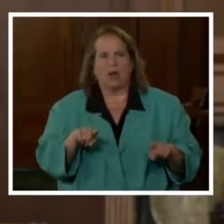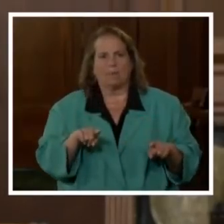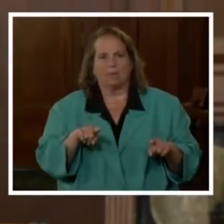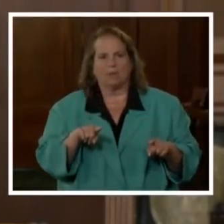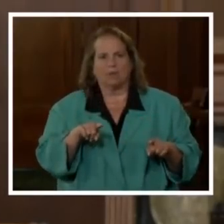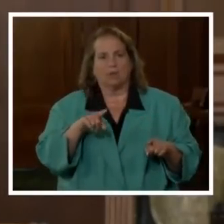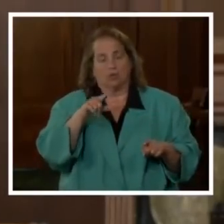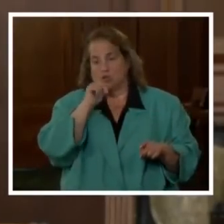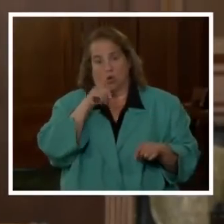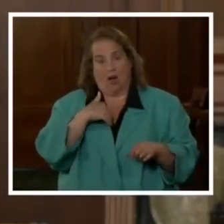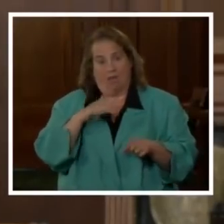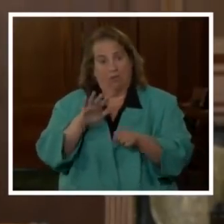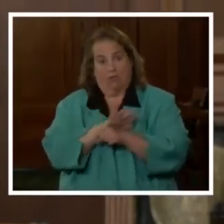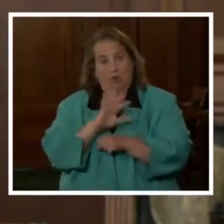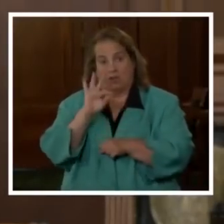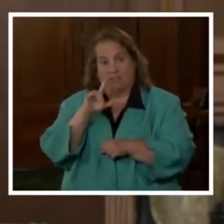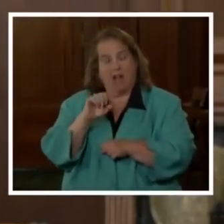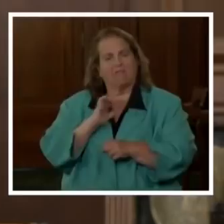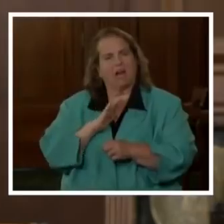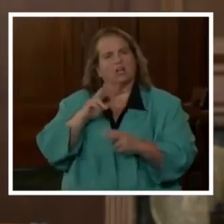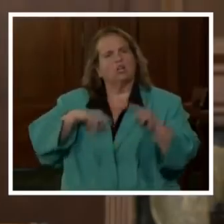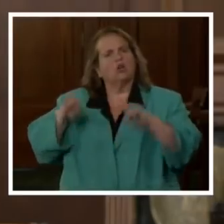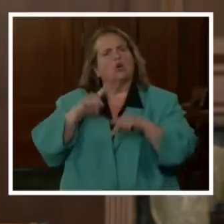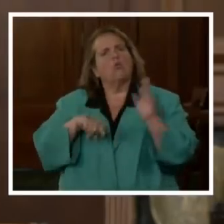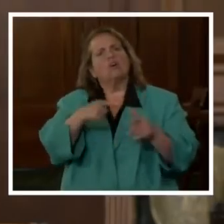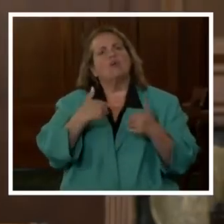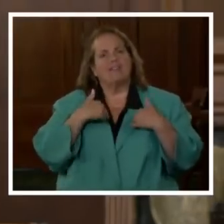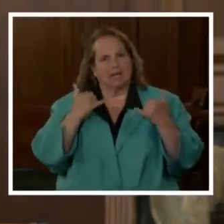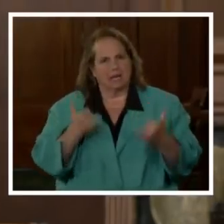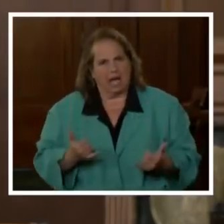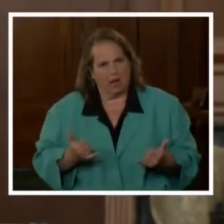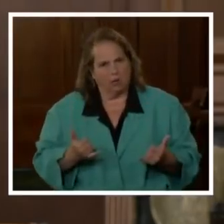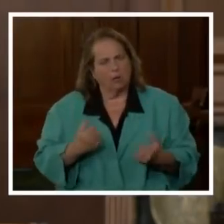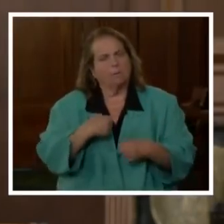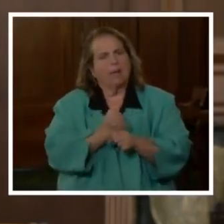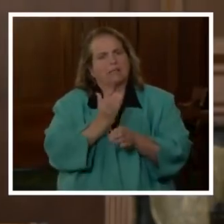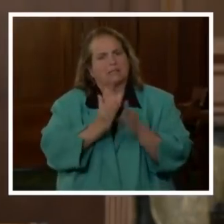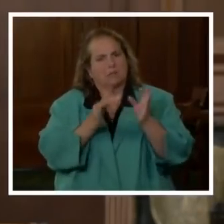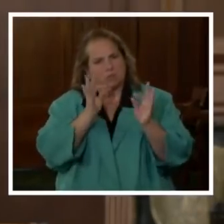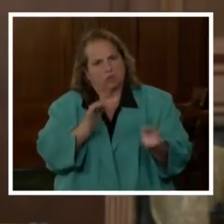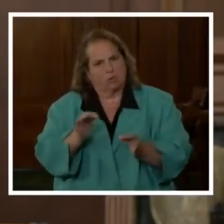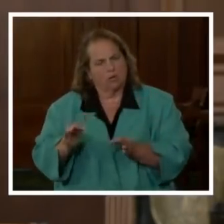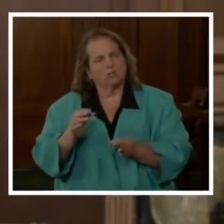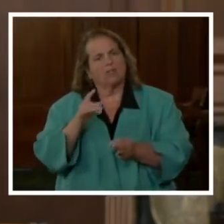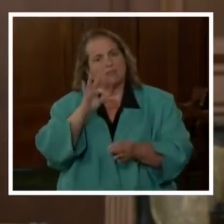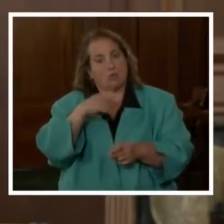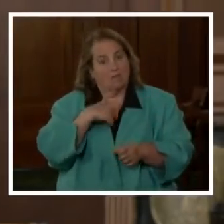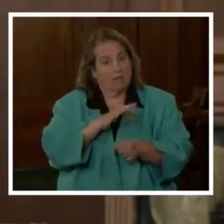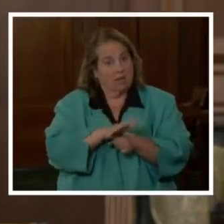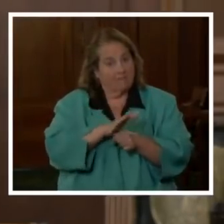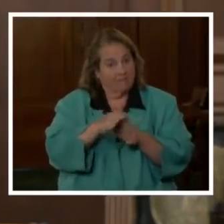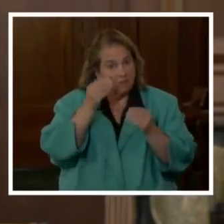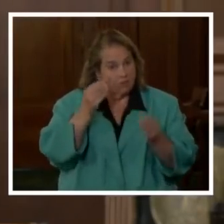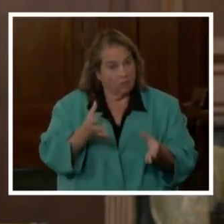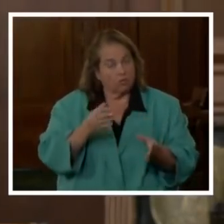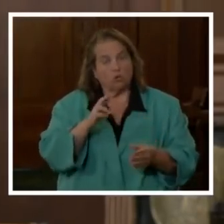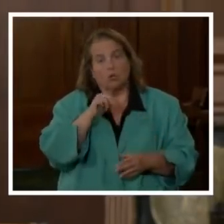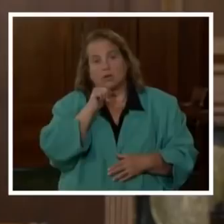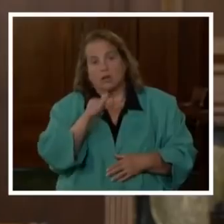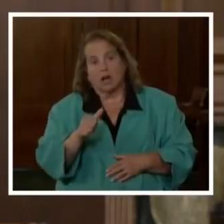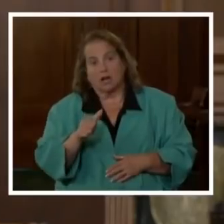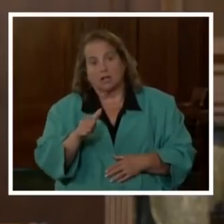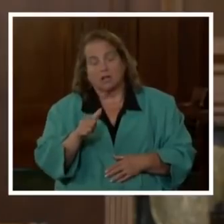look over what you have now and make some determinations whether you have sufficient information or